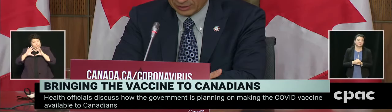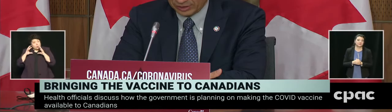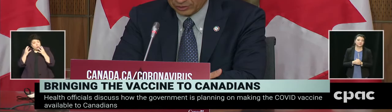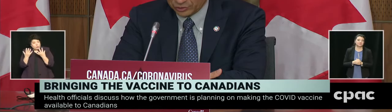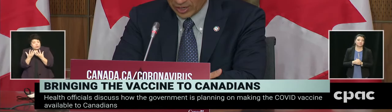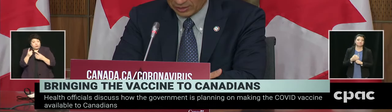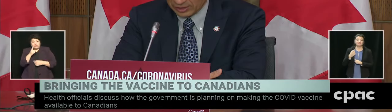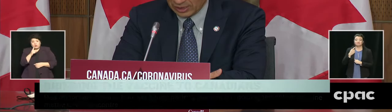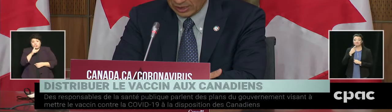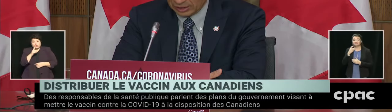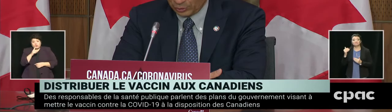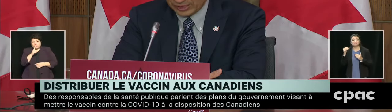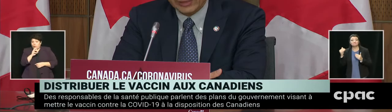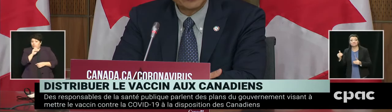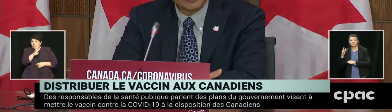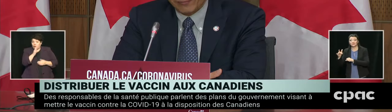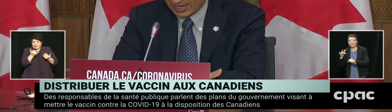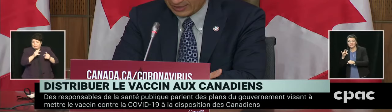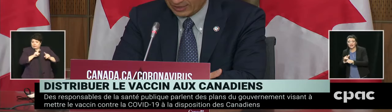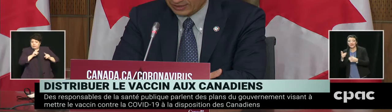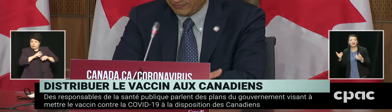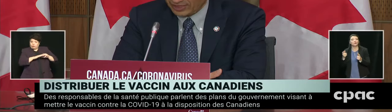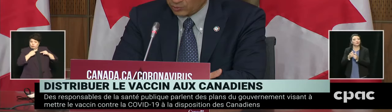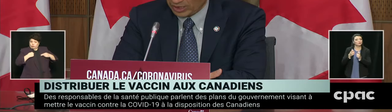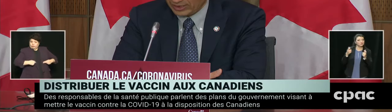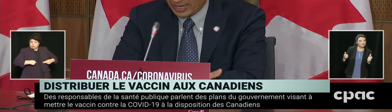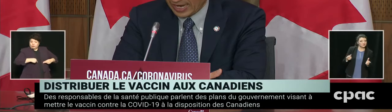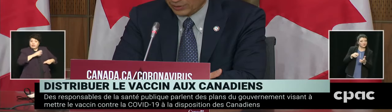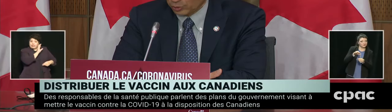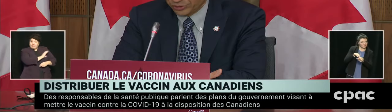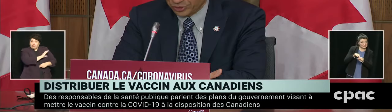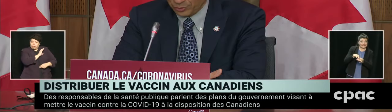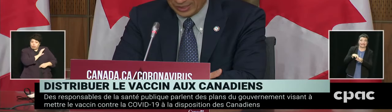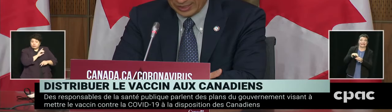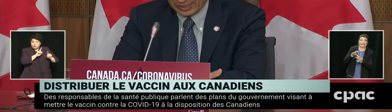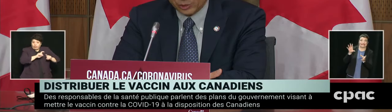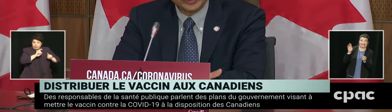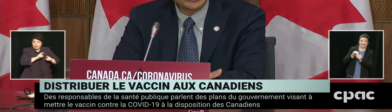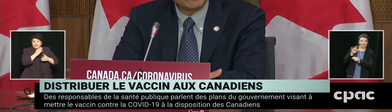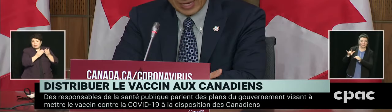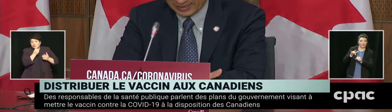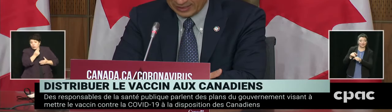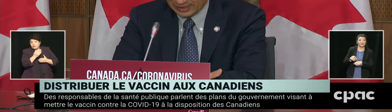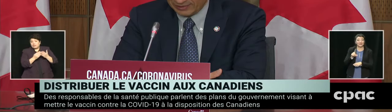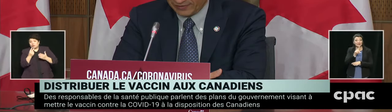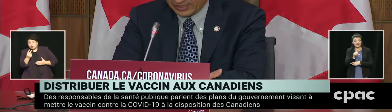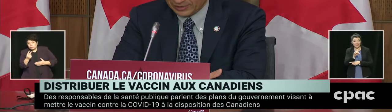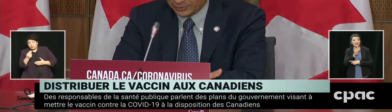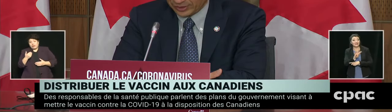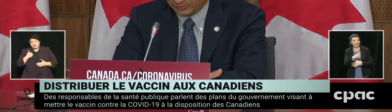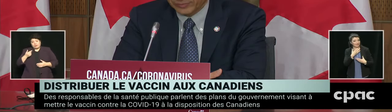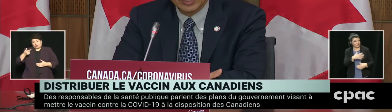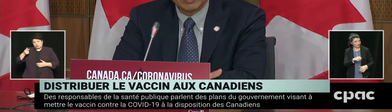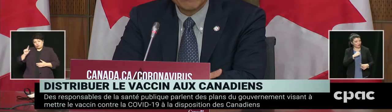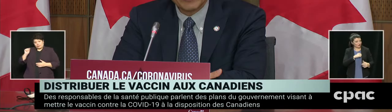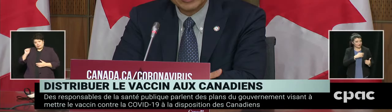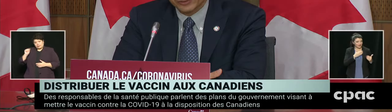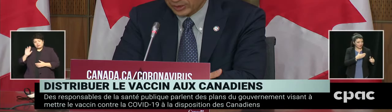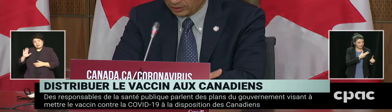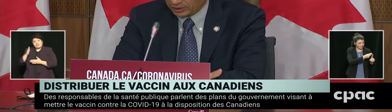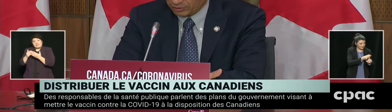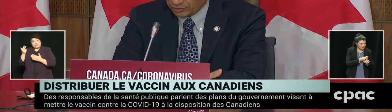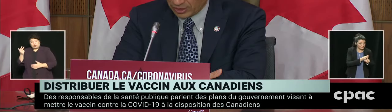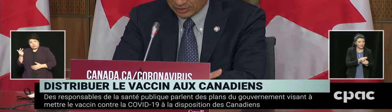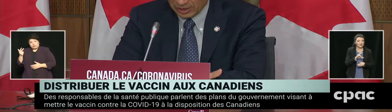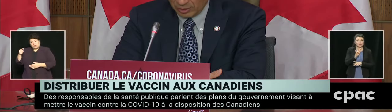vaccines in clinical trials, including 75 vaccines in Phase 1 and/or 2, and 28 vaccines in Phase 3. Phase